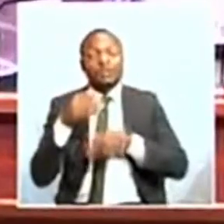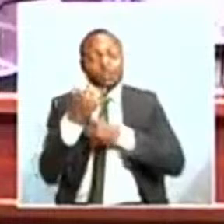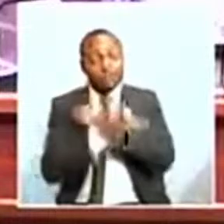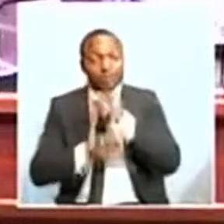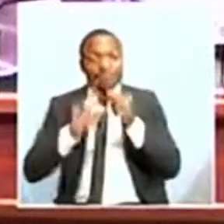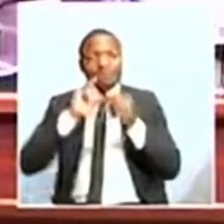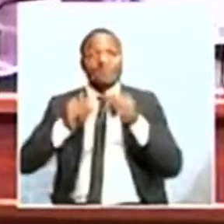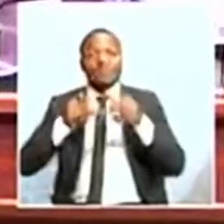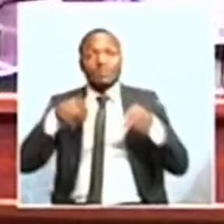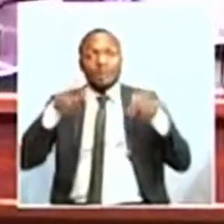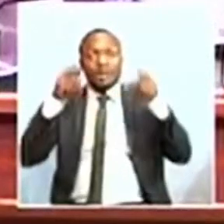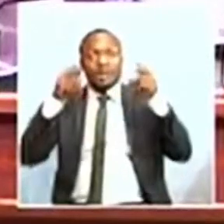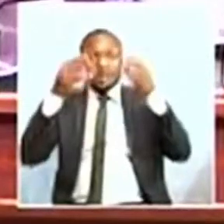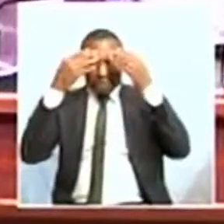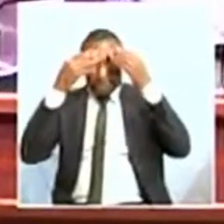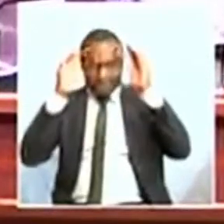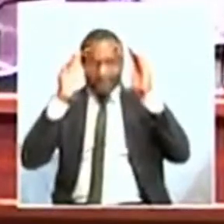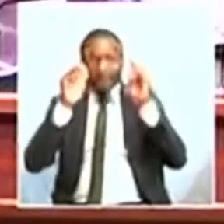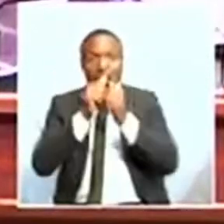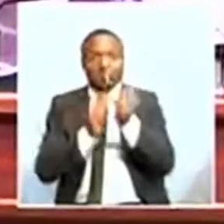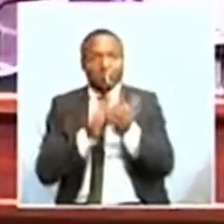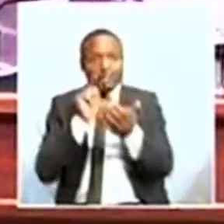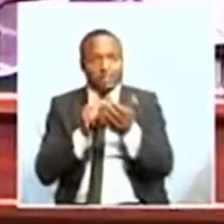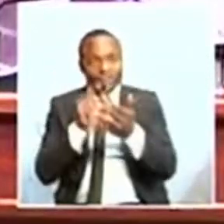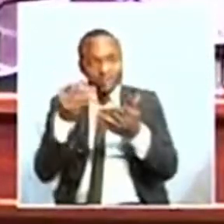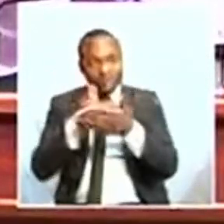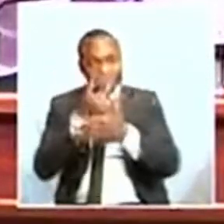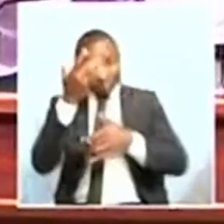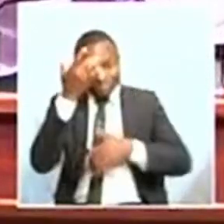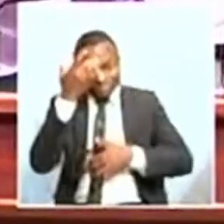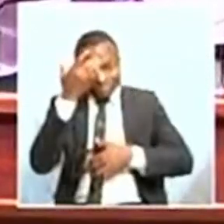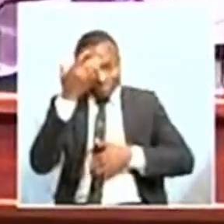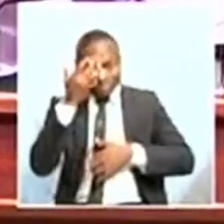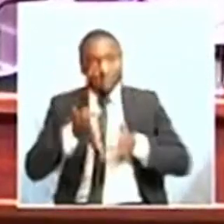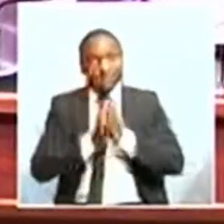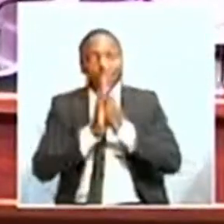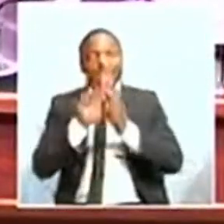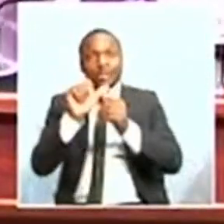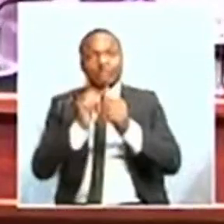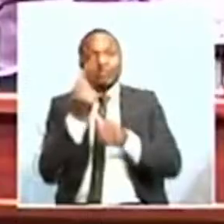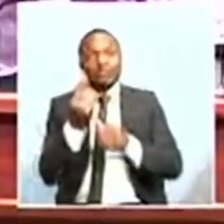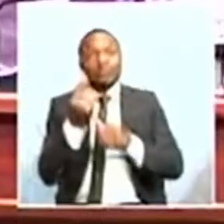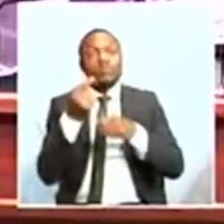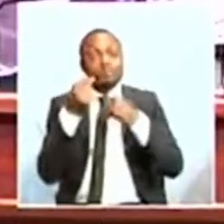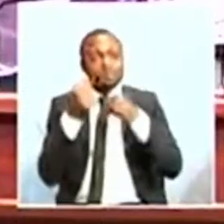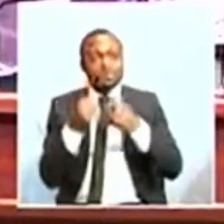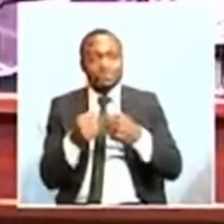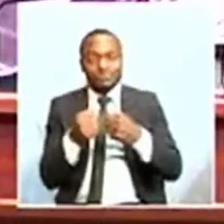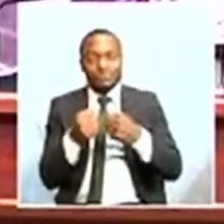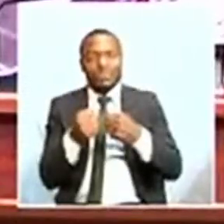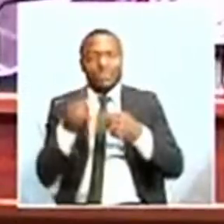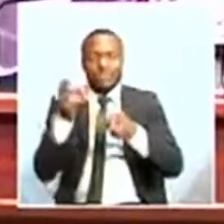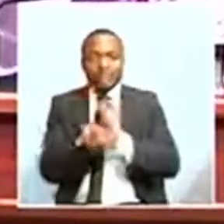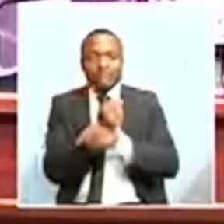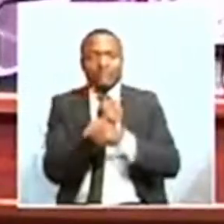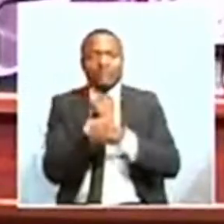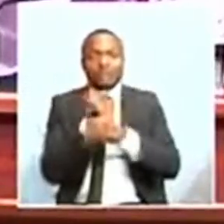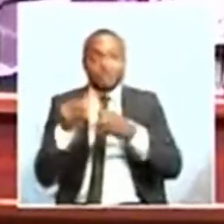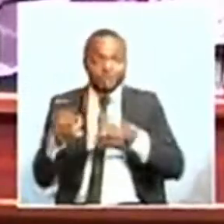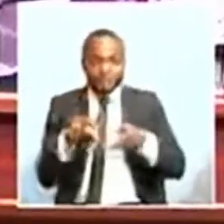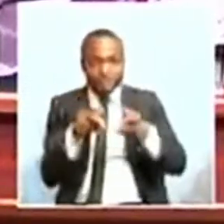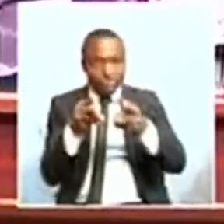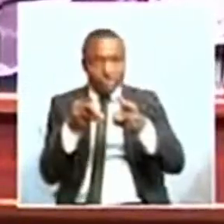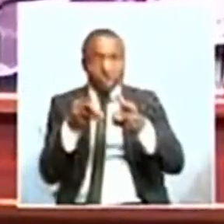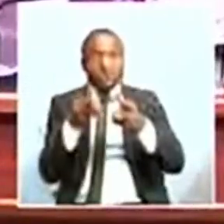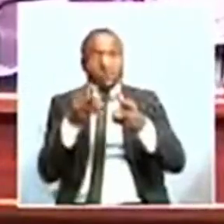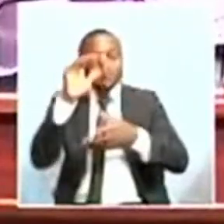further cases of Mpox. I further would like to urge everyone to remain vigilant and take preventative measures to reduce